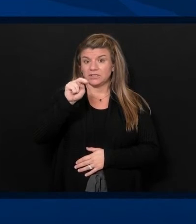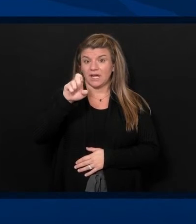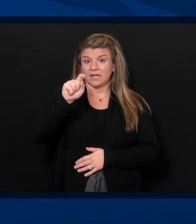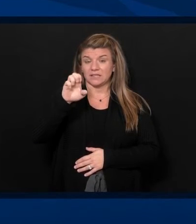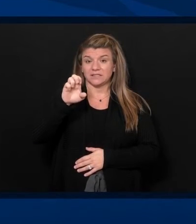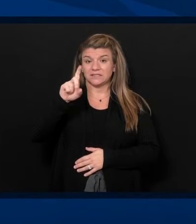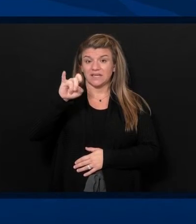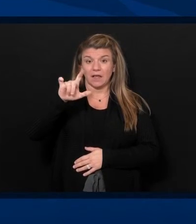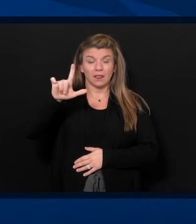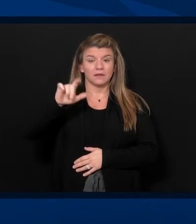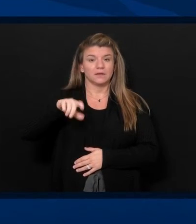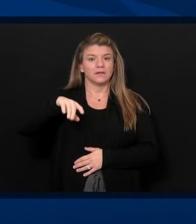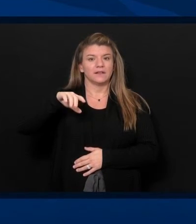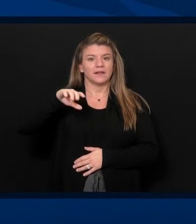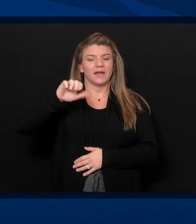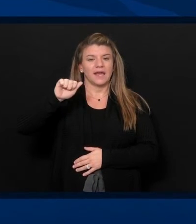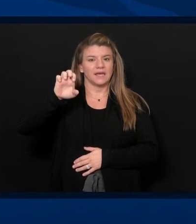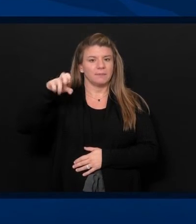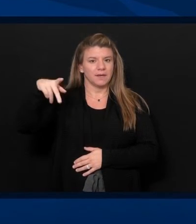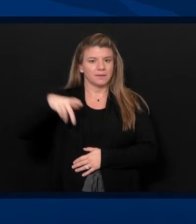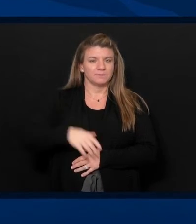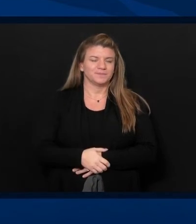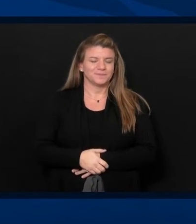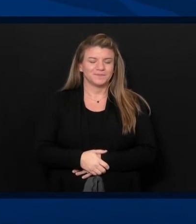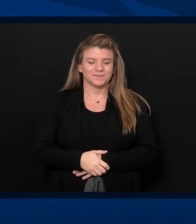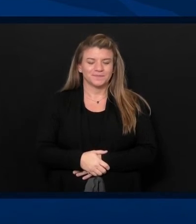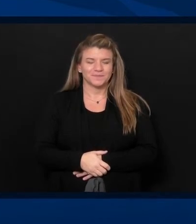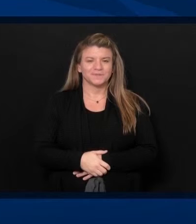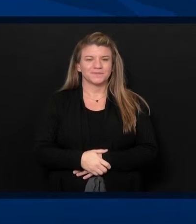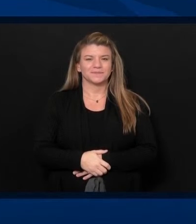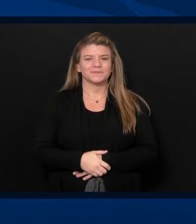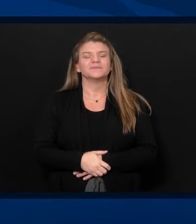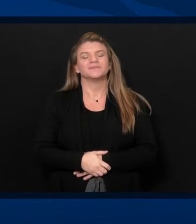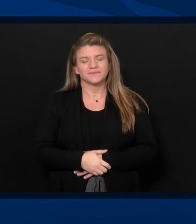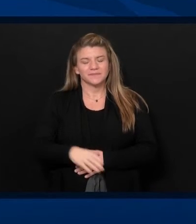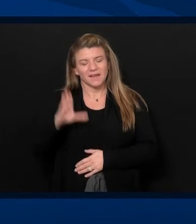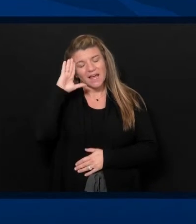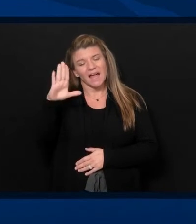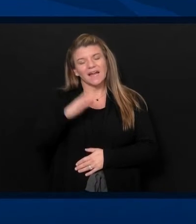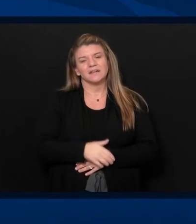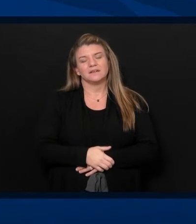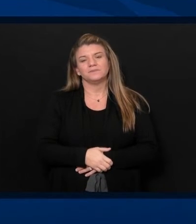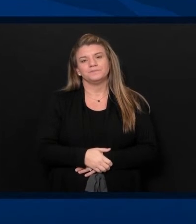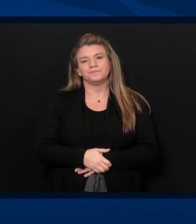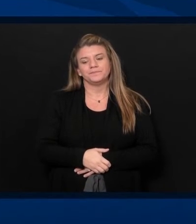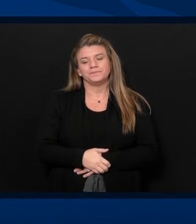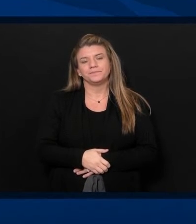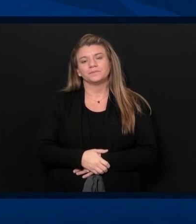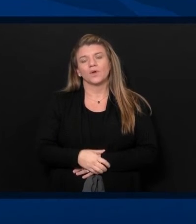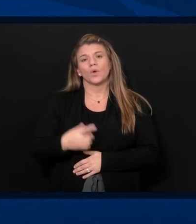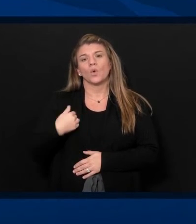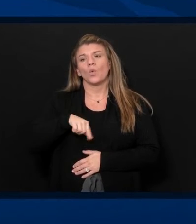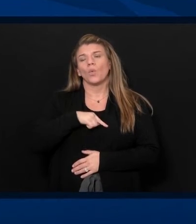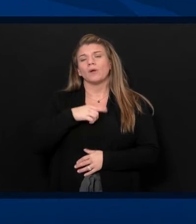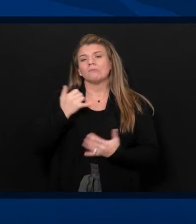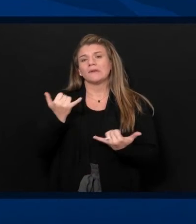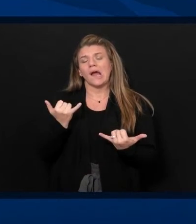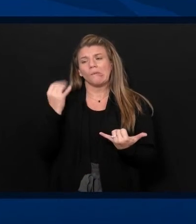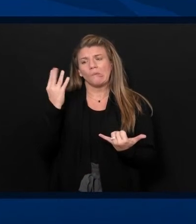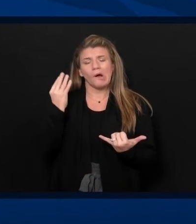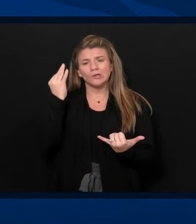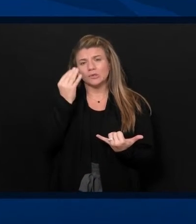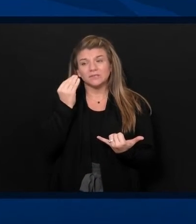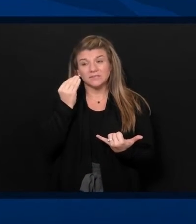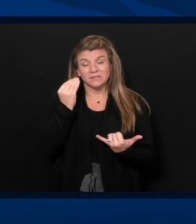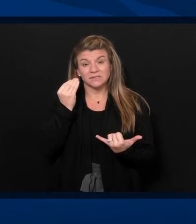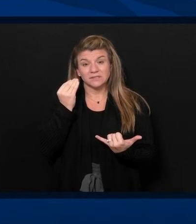Hi, Governor. It's Junaid Dill with AP. We were wondering, have